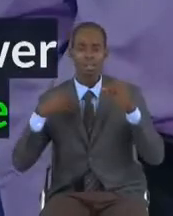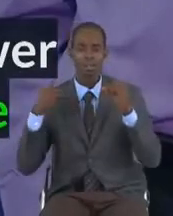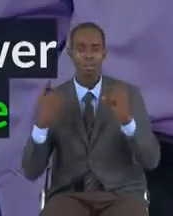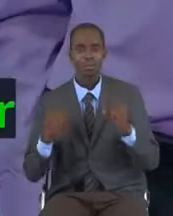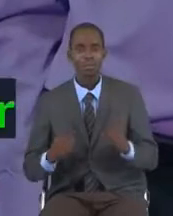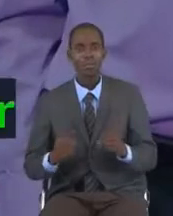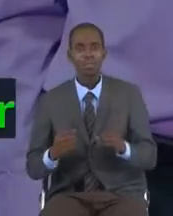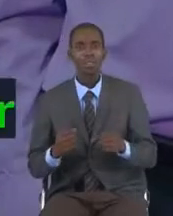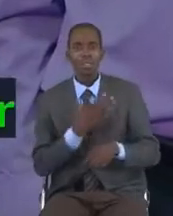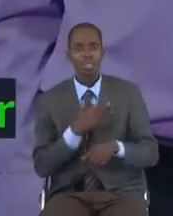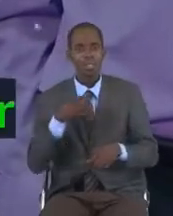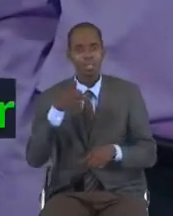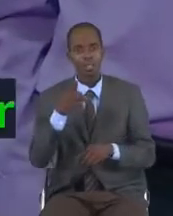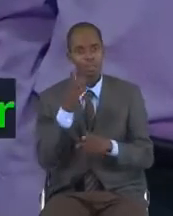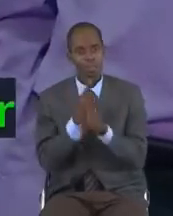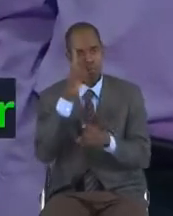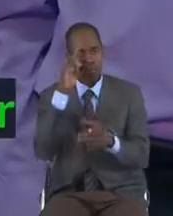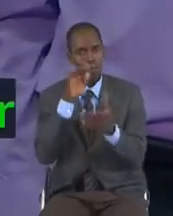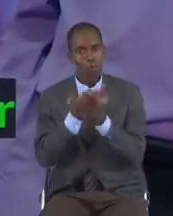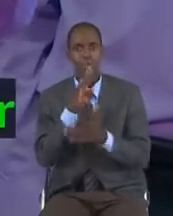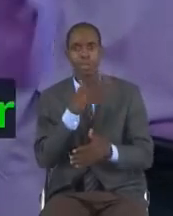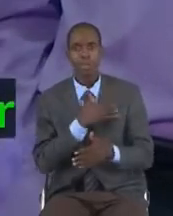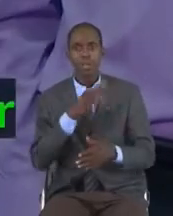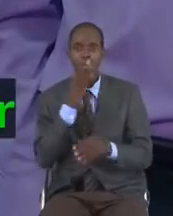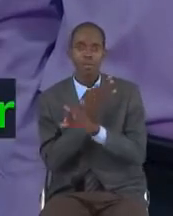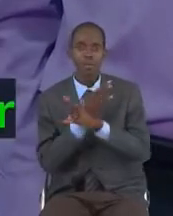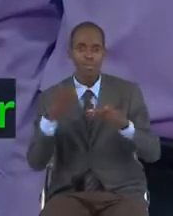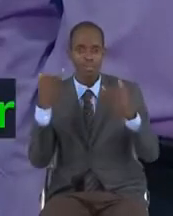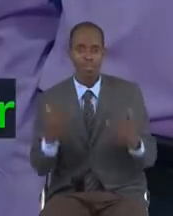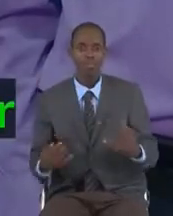power and you'll be free today.